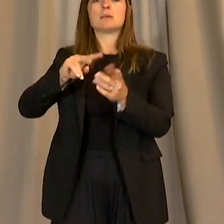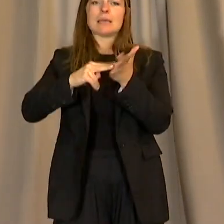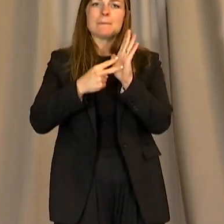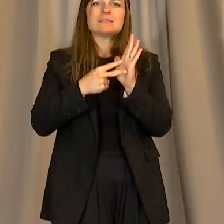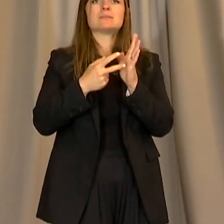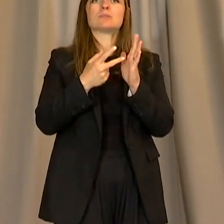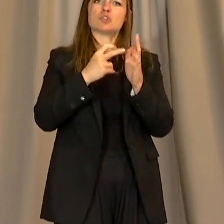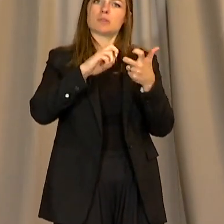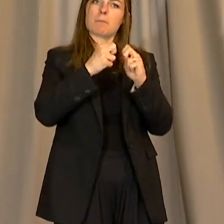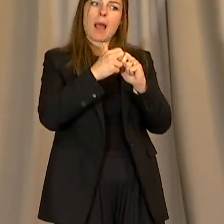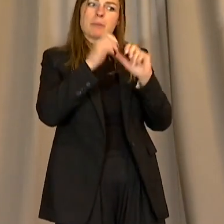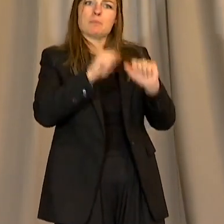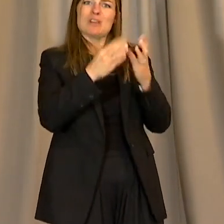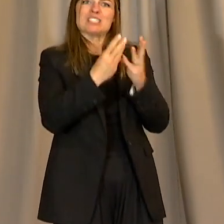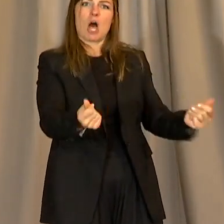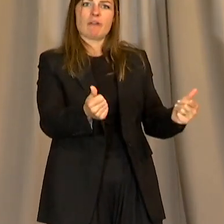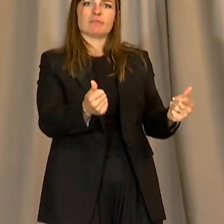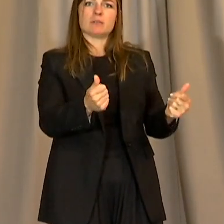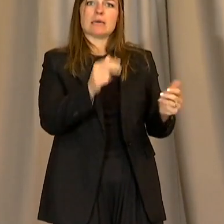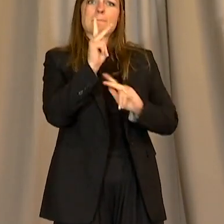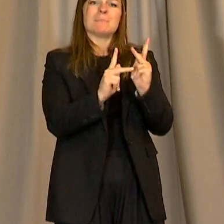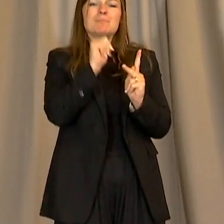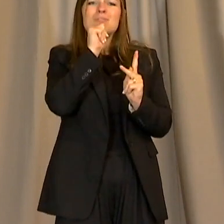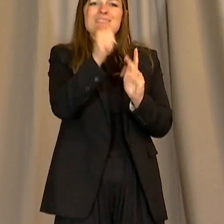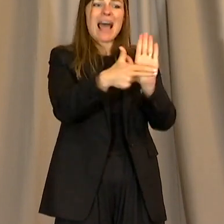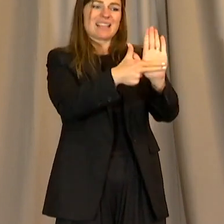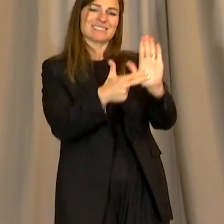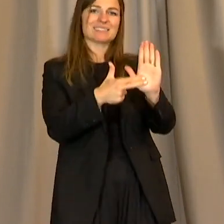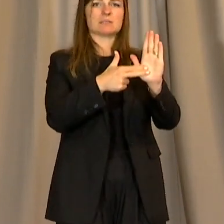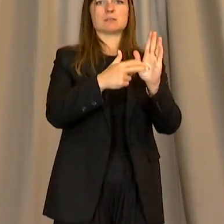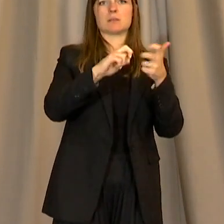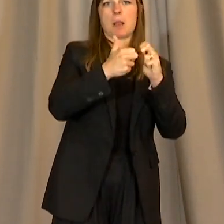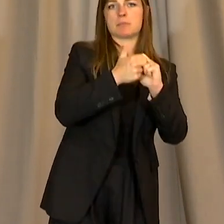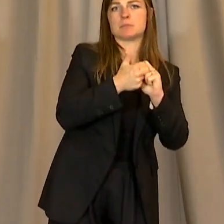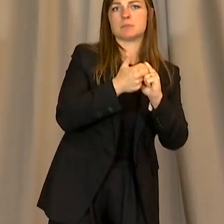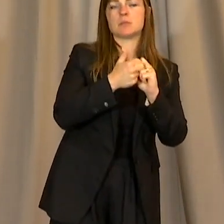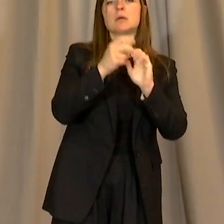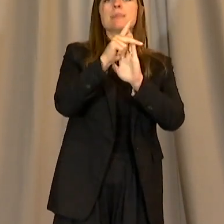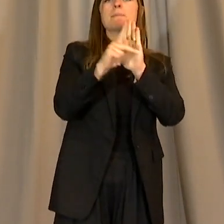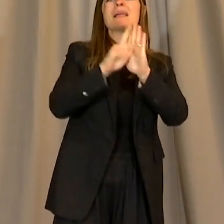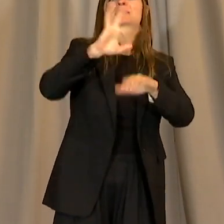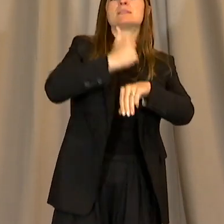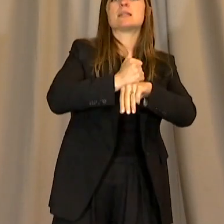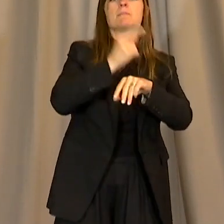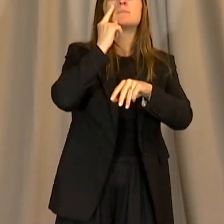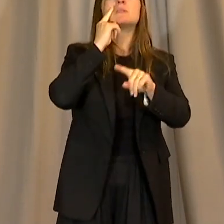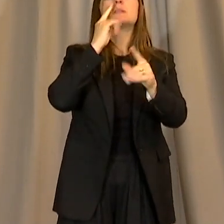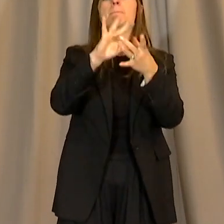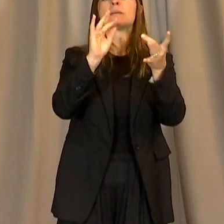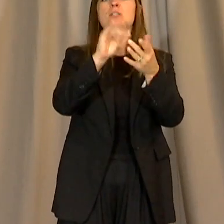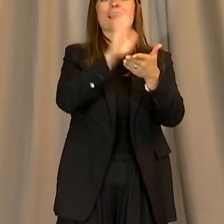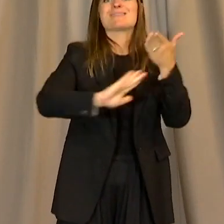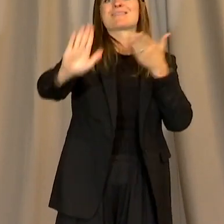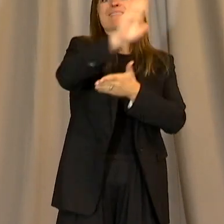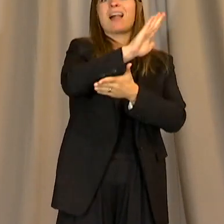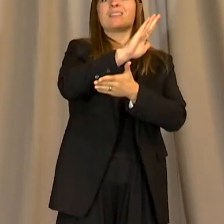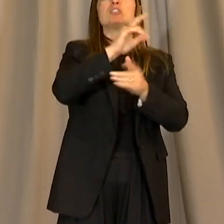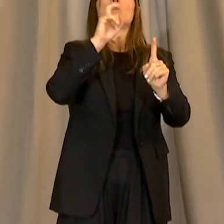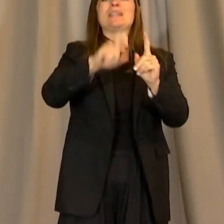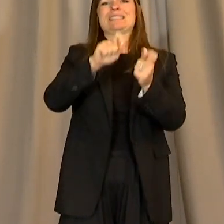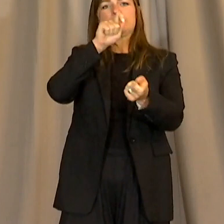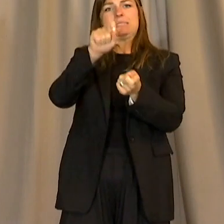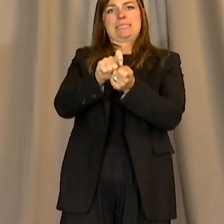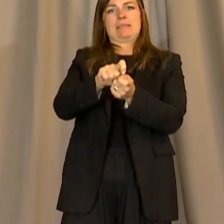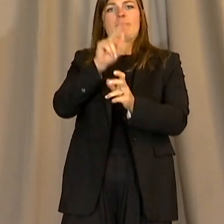You're not the problem. What policy are you going to put in place that says that at the college level, we have to have X number of students